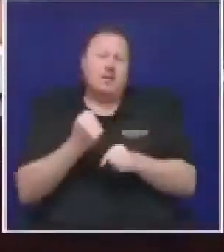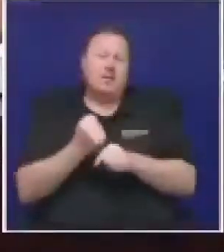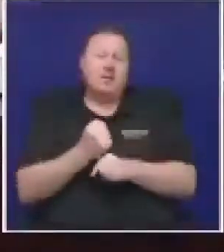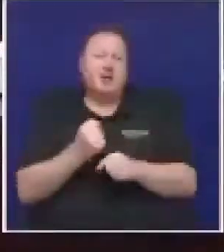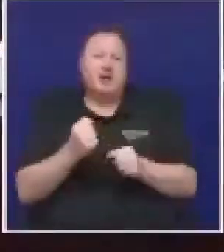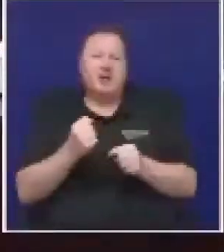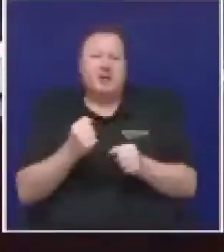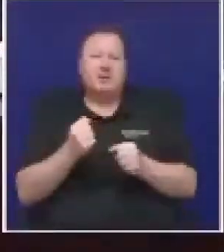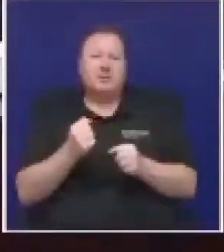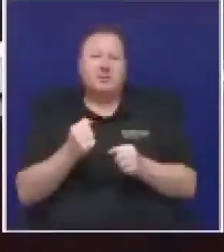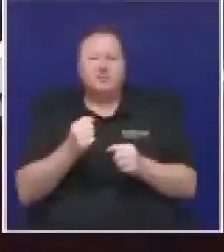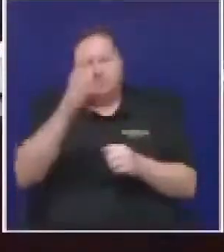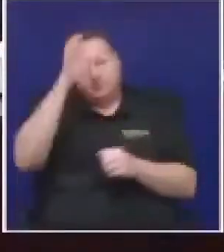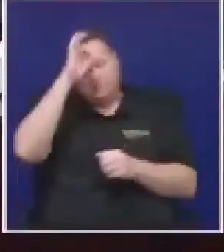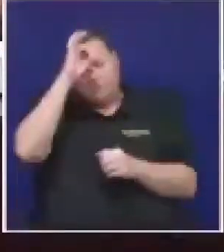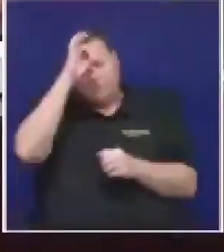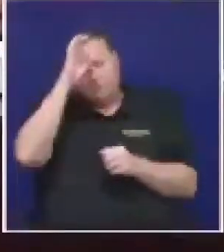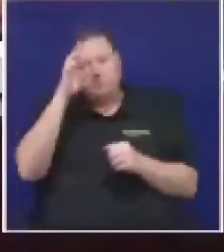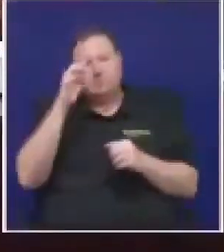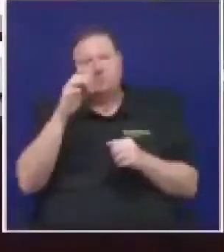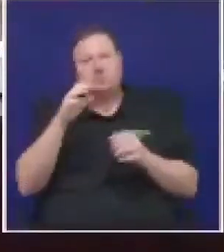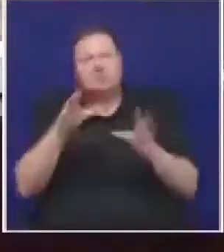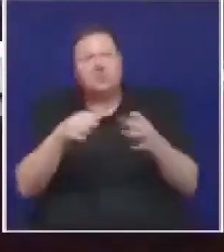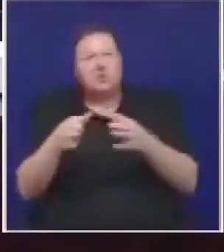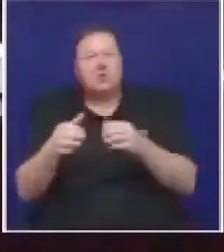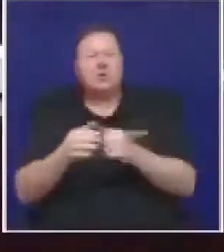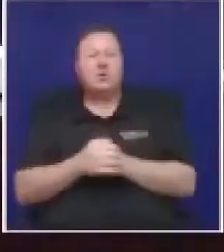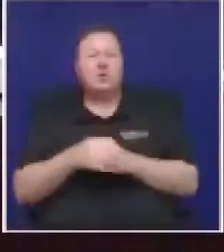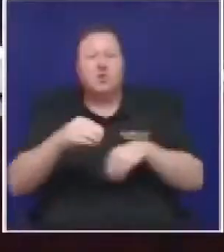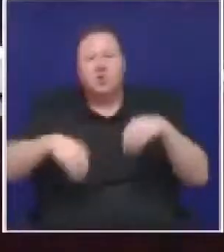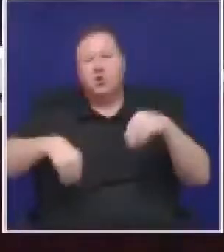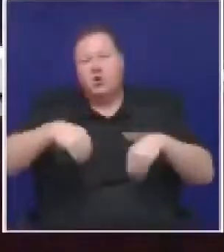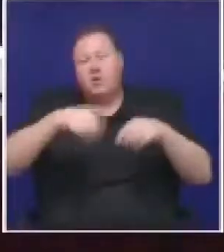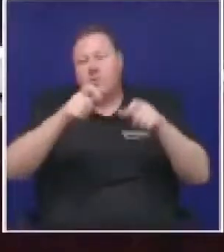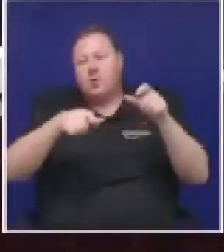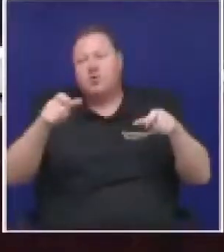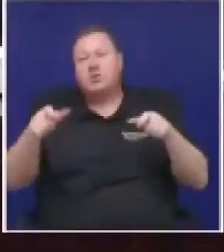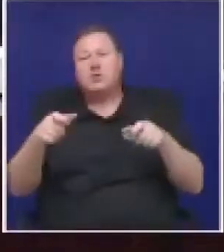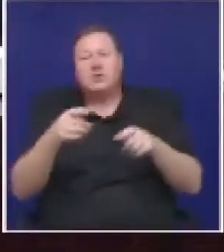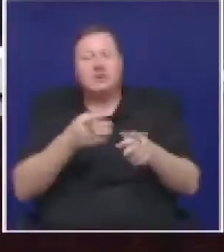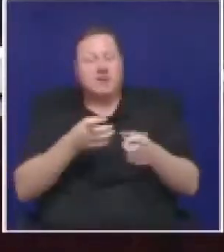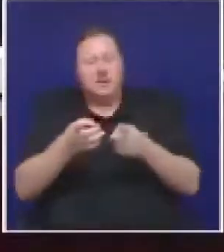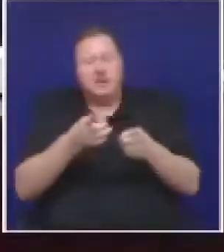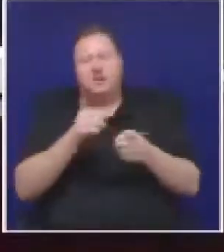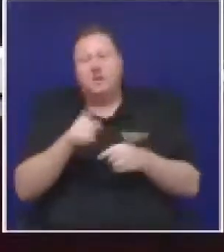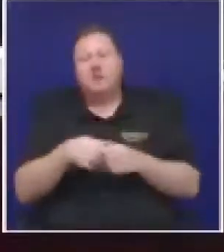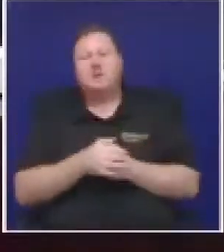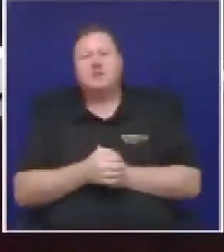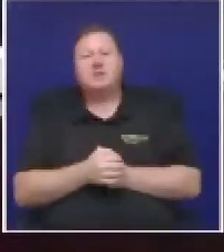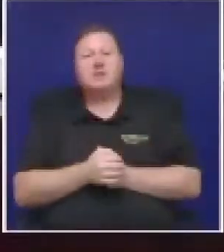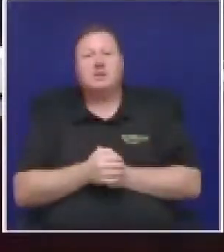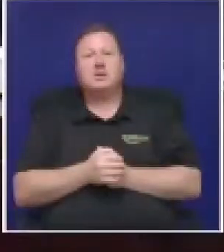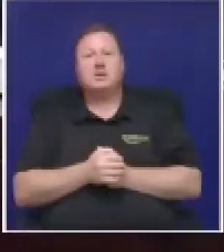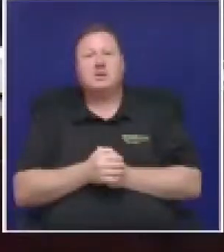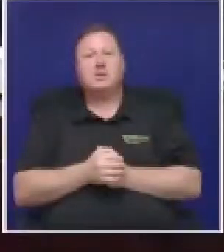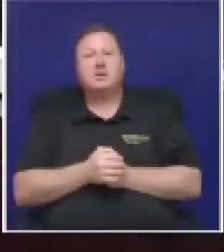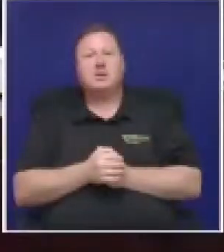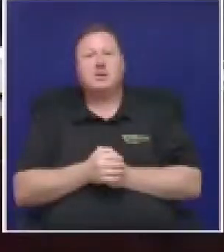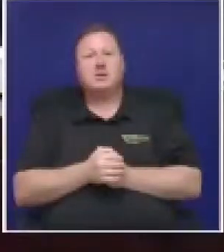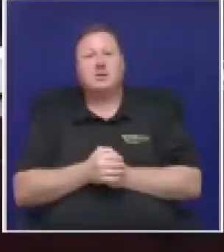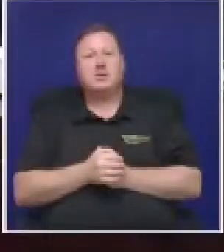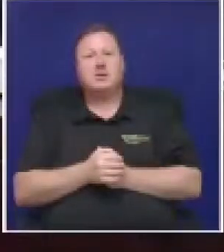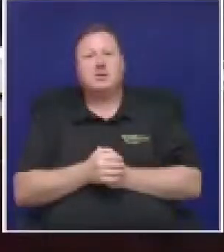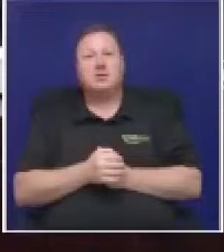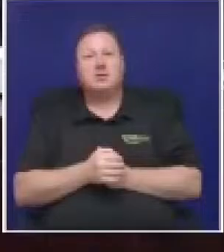enforcement. Corrupt officials, we must deal with them harshly. Let's make sure that